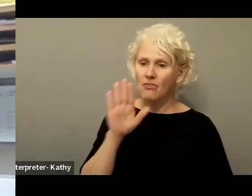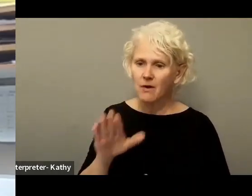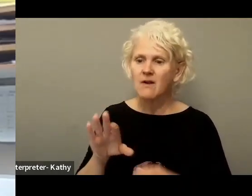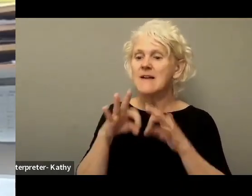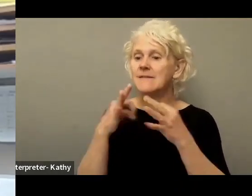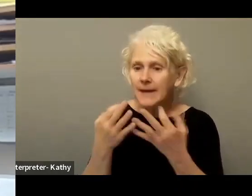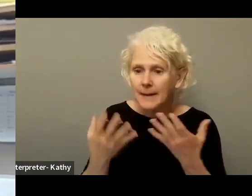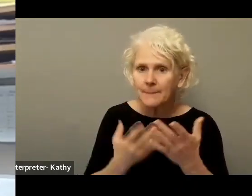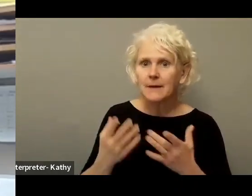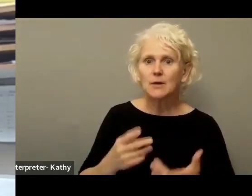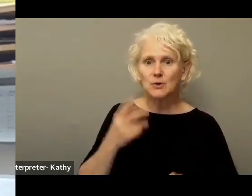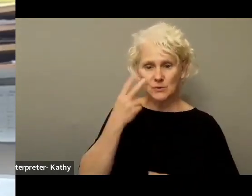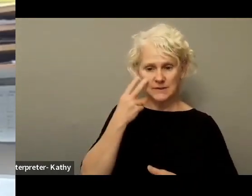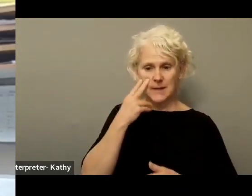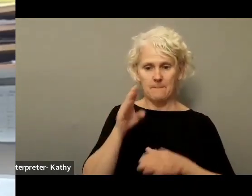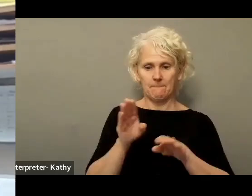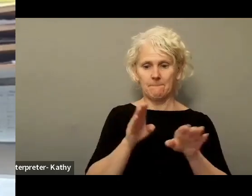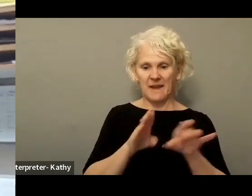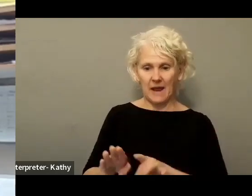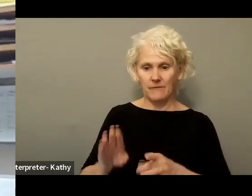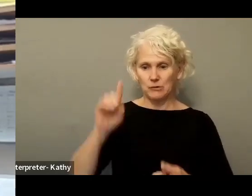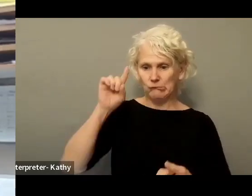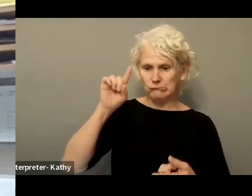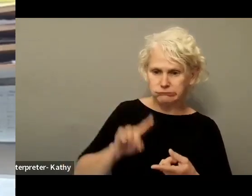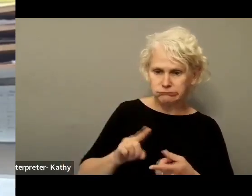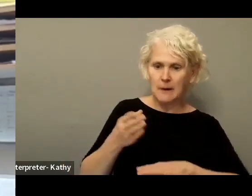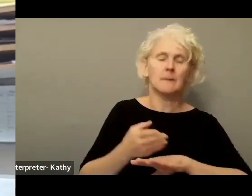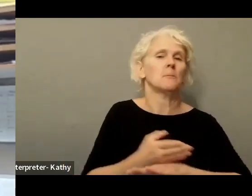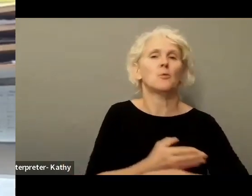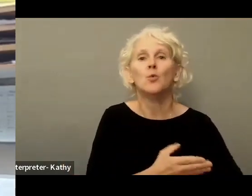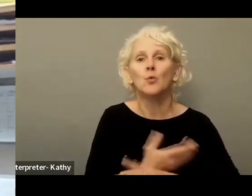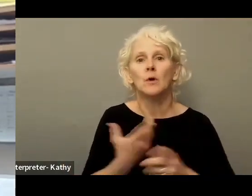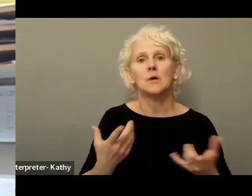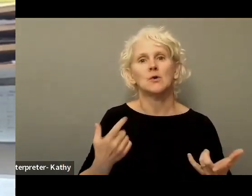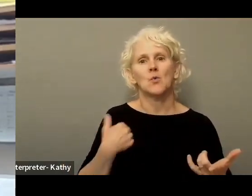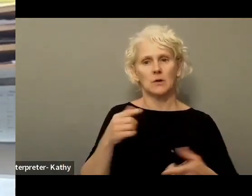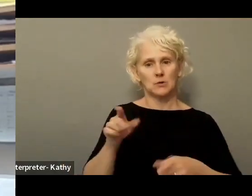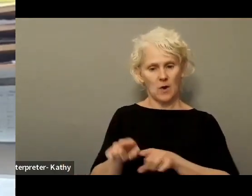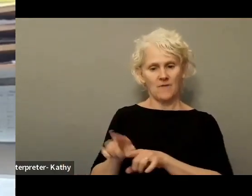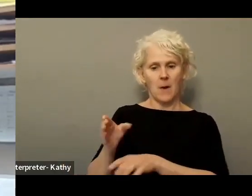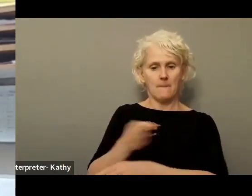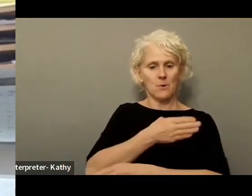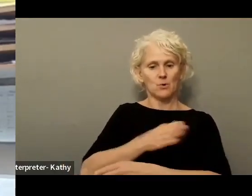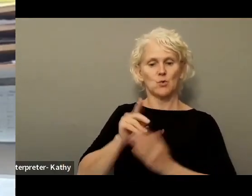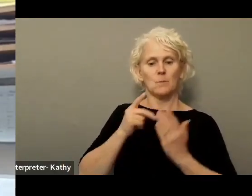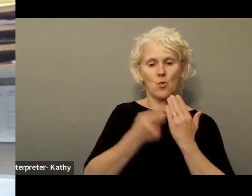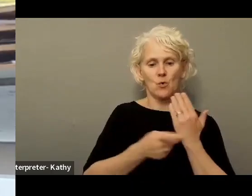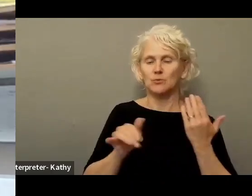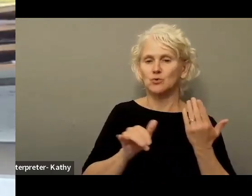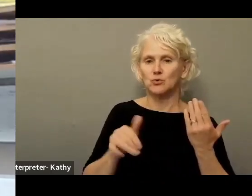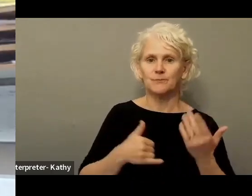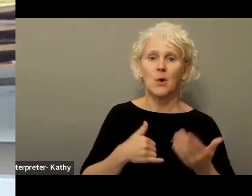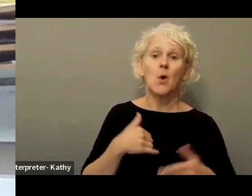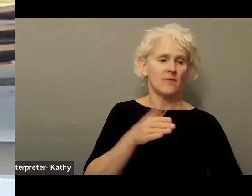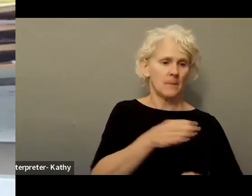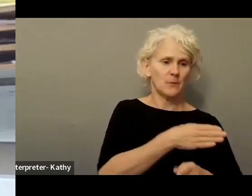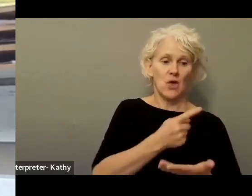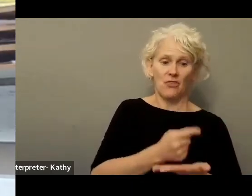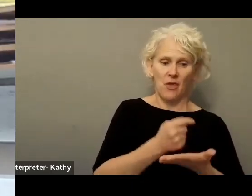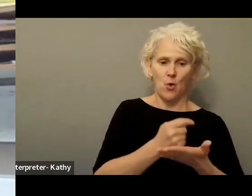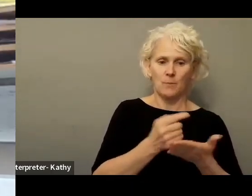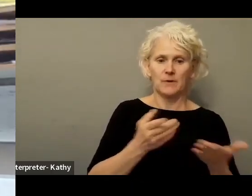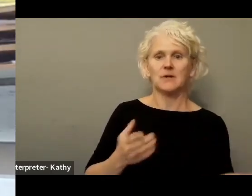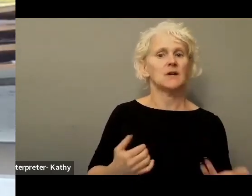of behaviors decrease when we introduced those. We also have a music program too. So we have a music therapist here, and